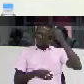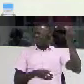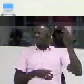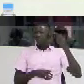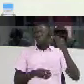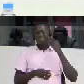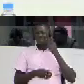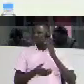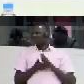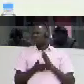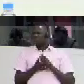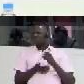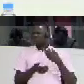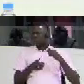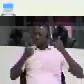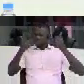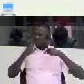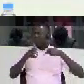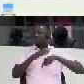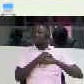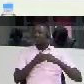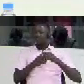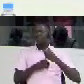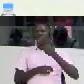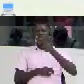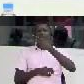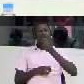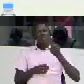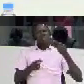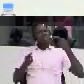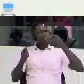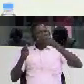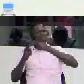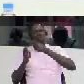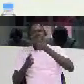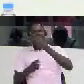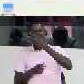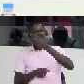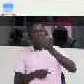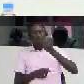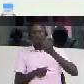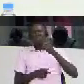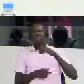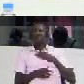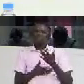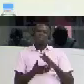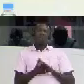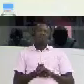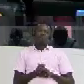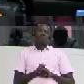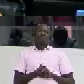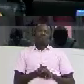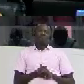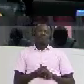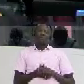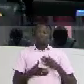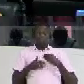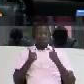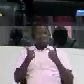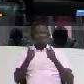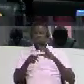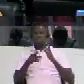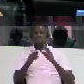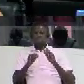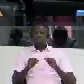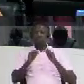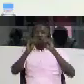80s or 90s. I cannot recall the date, but it's either the 80s or the 90s. That's fine. Let's just move on to your next